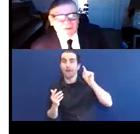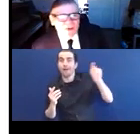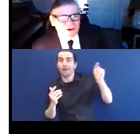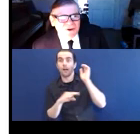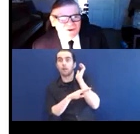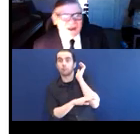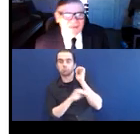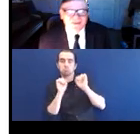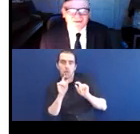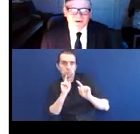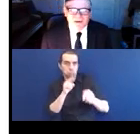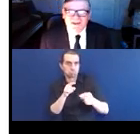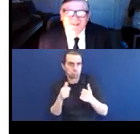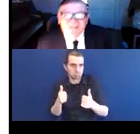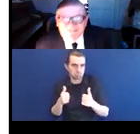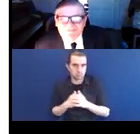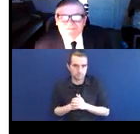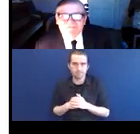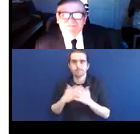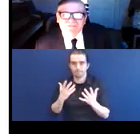bit while you do that. Thank you very much.